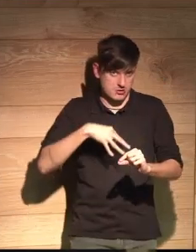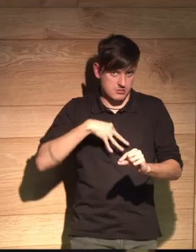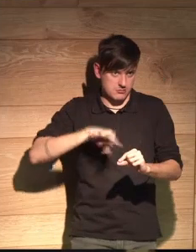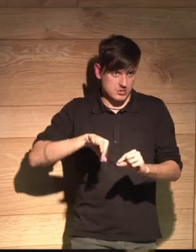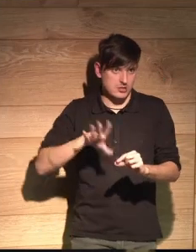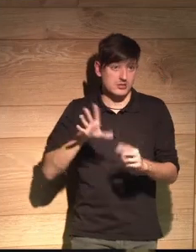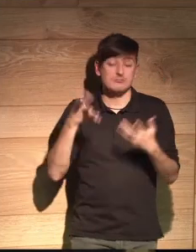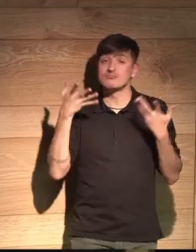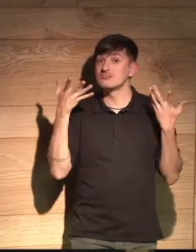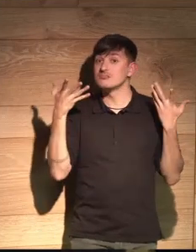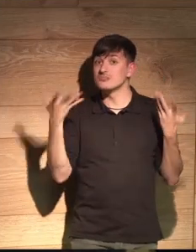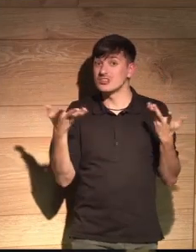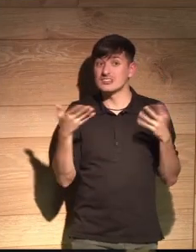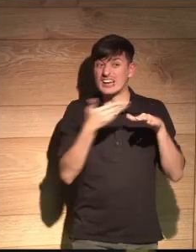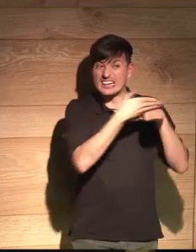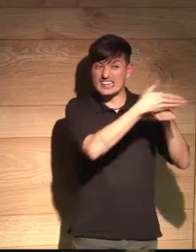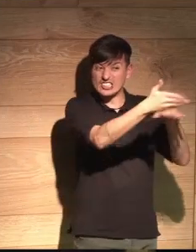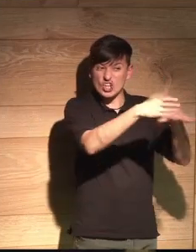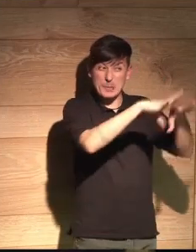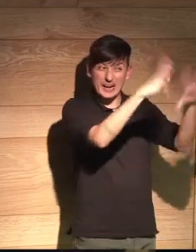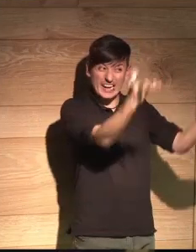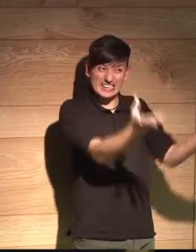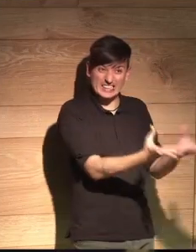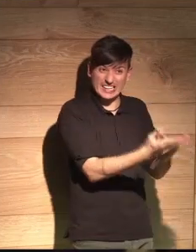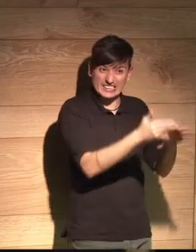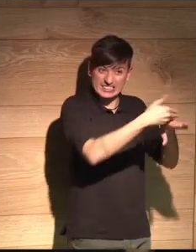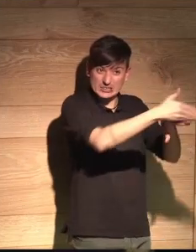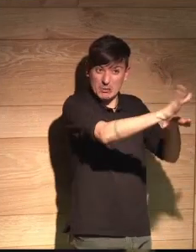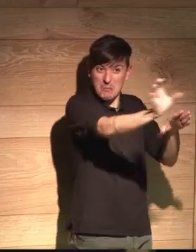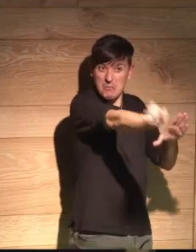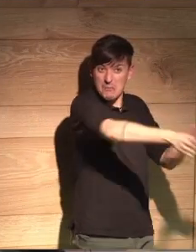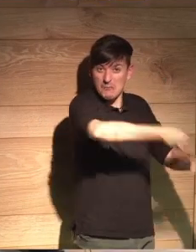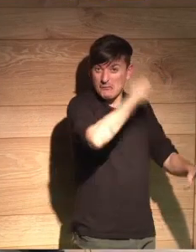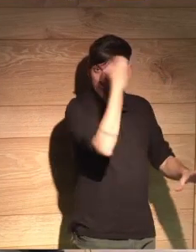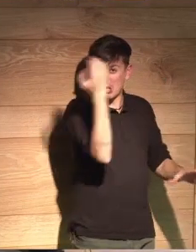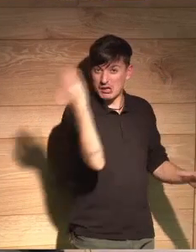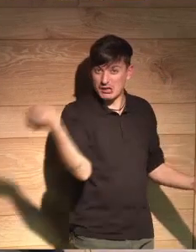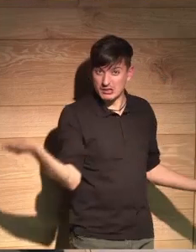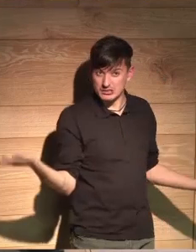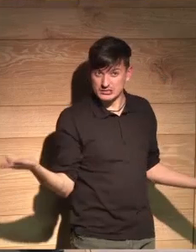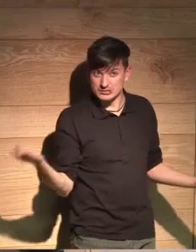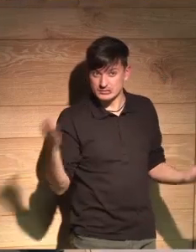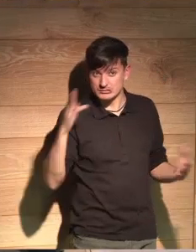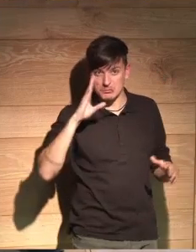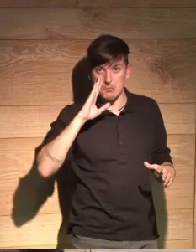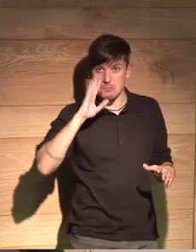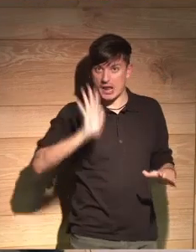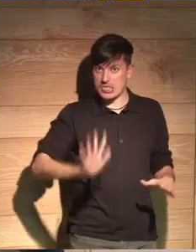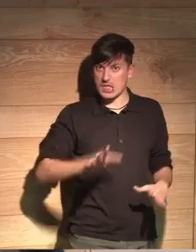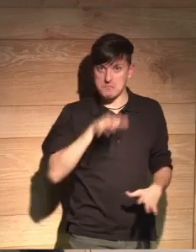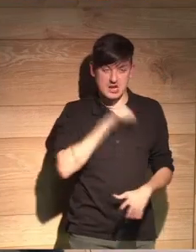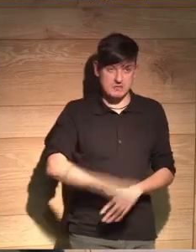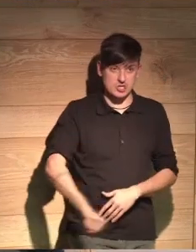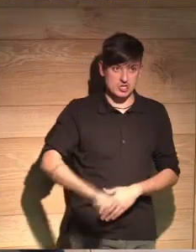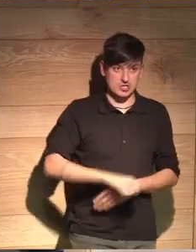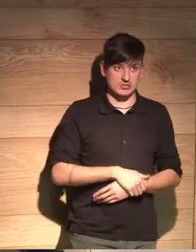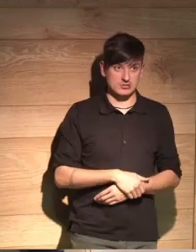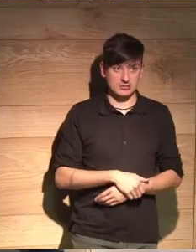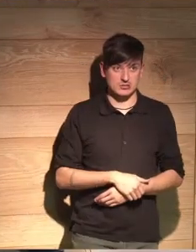Because Tokyo has 37 million inhabitants, so the rest of the planet would be empty. So I think